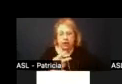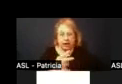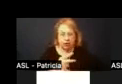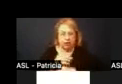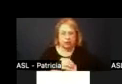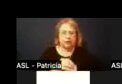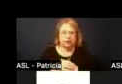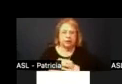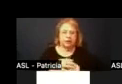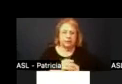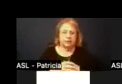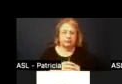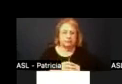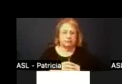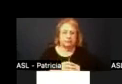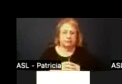overall lcap and planning